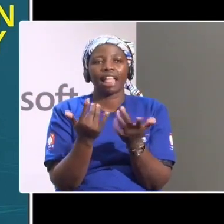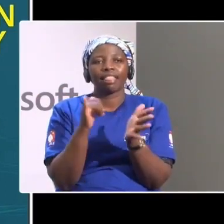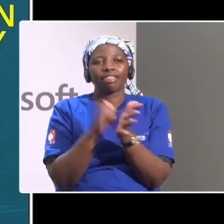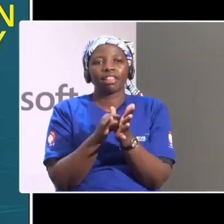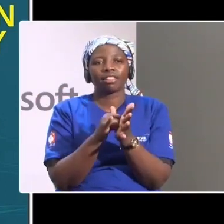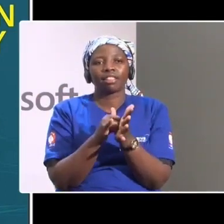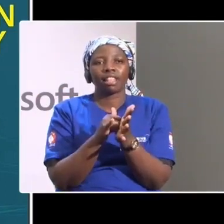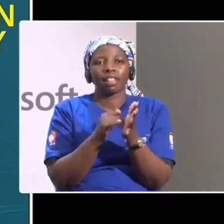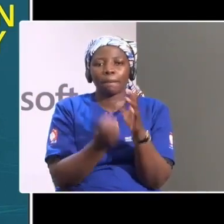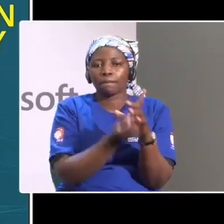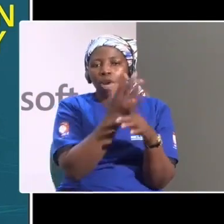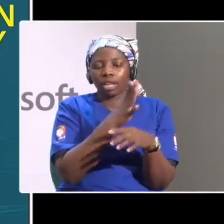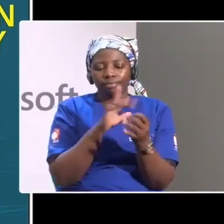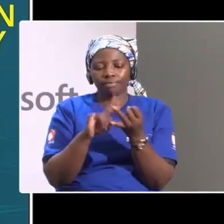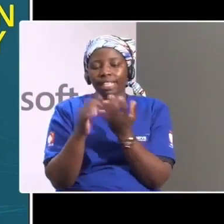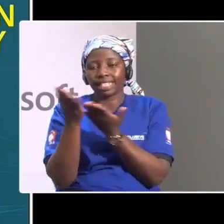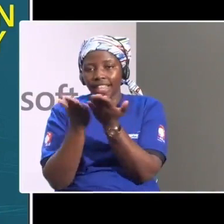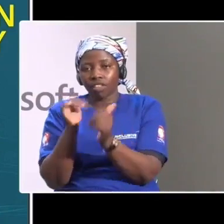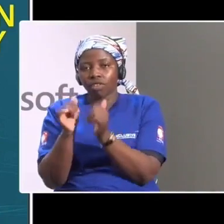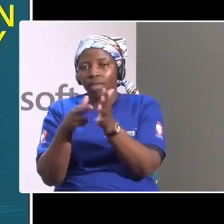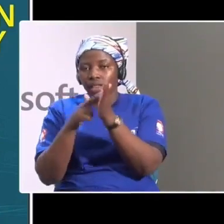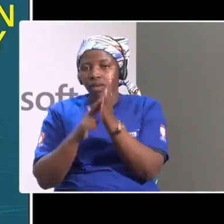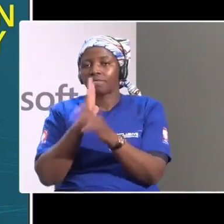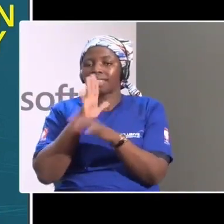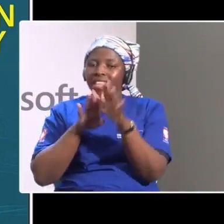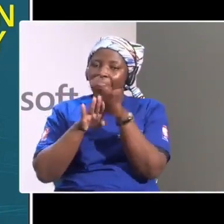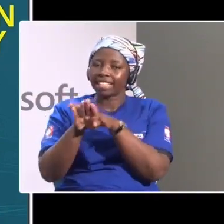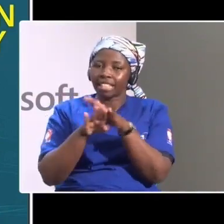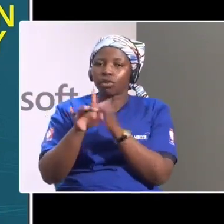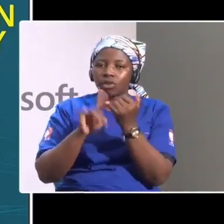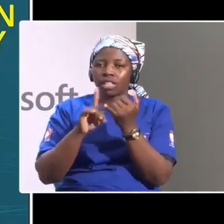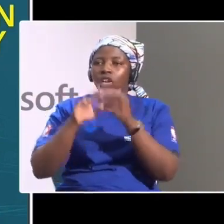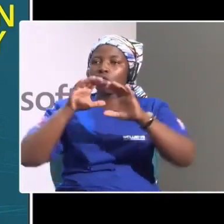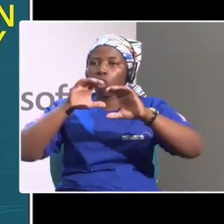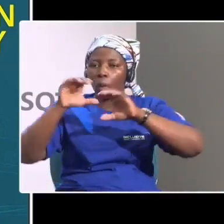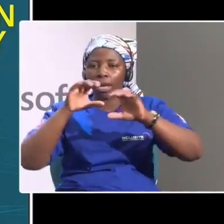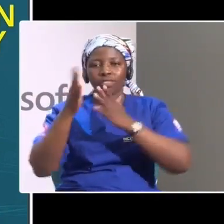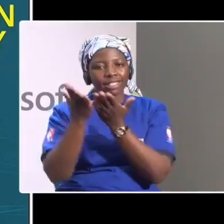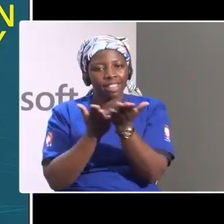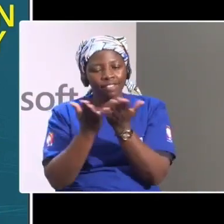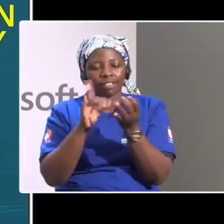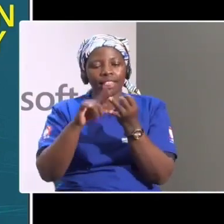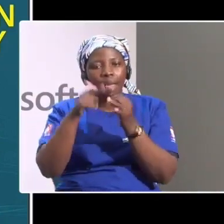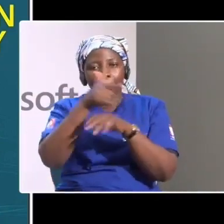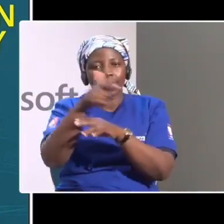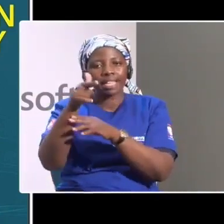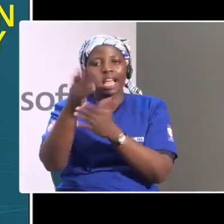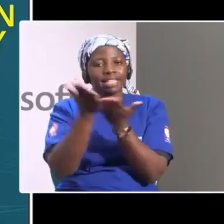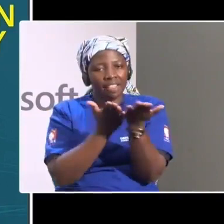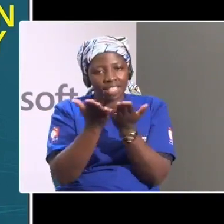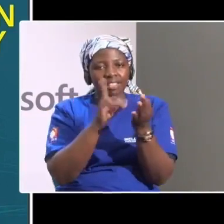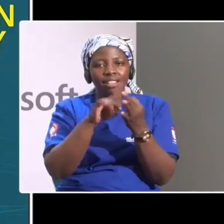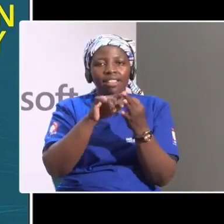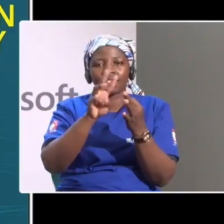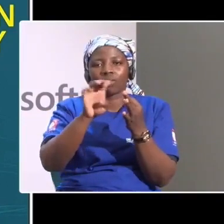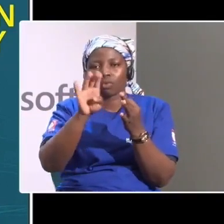and the services that we require to be accessible are telecommunication services, audiovisual media services,